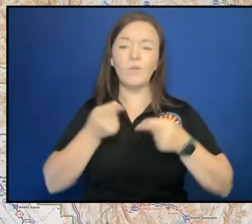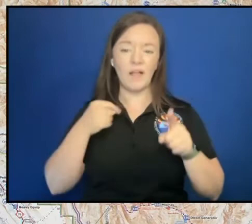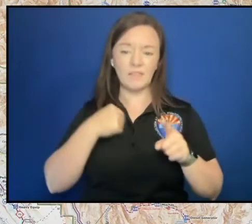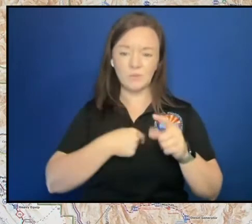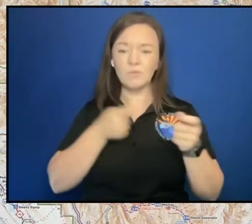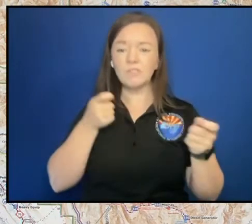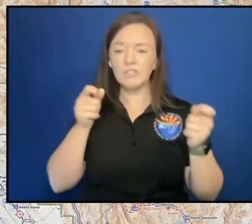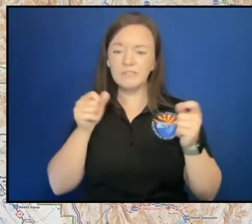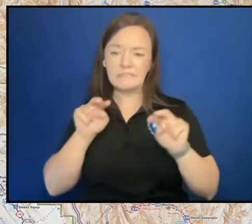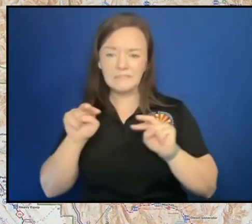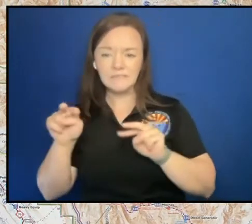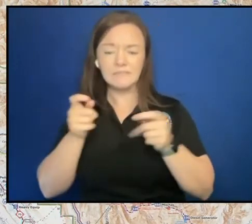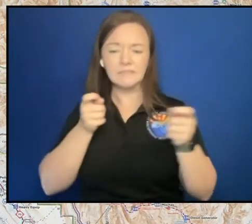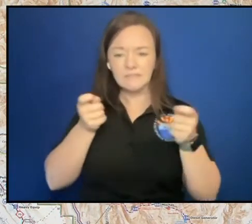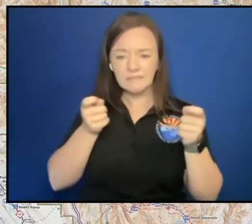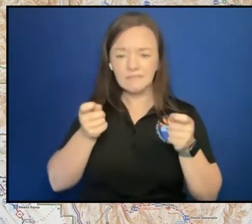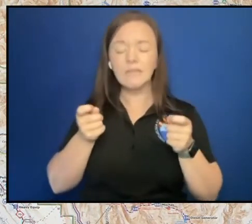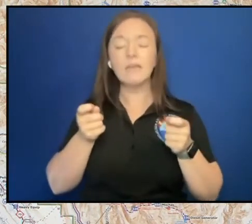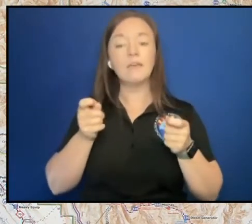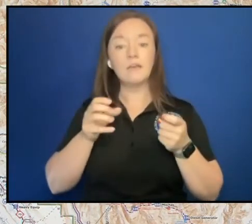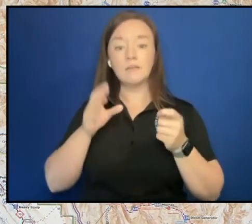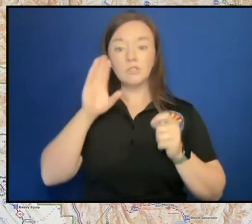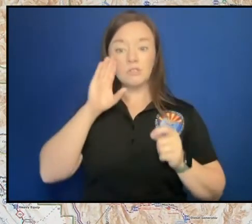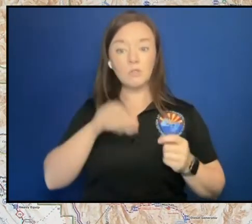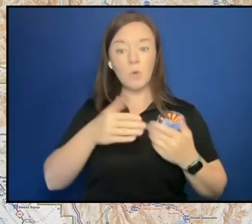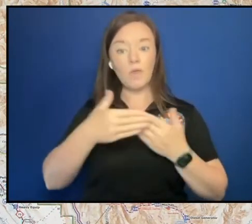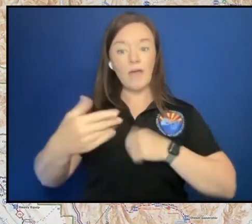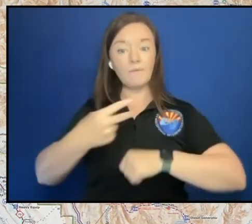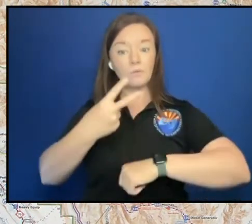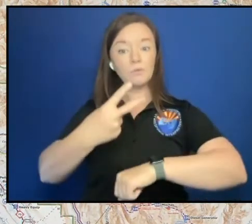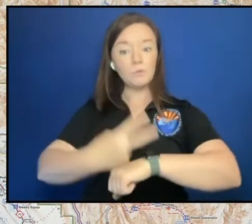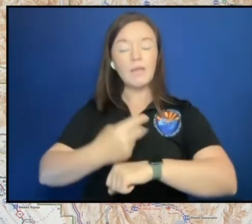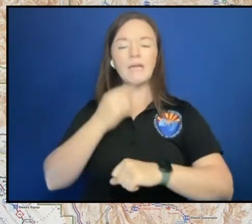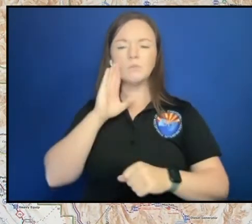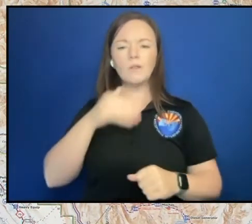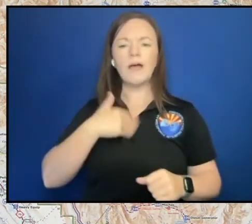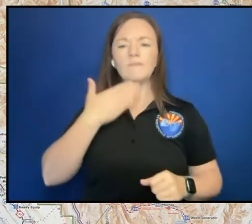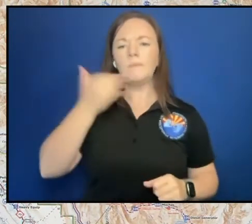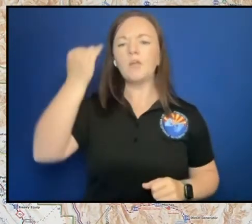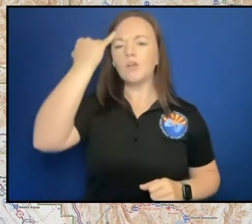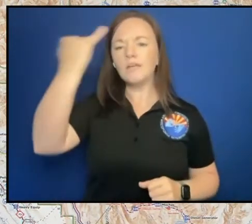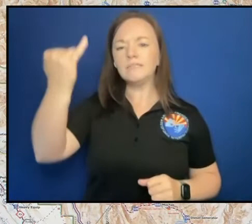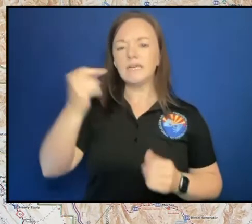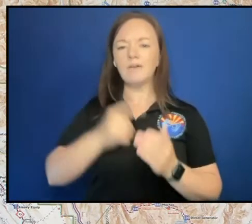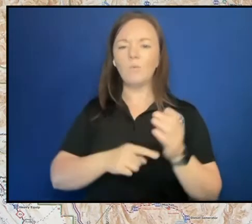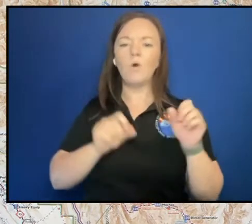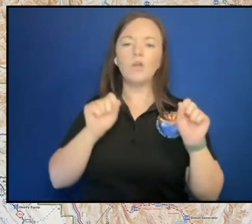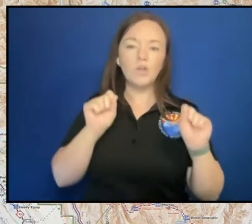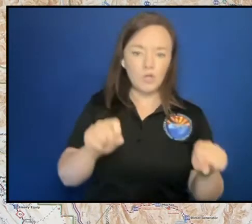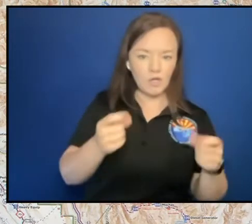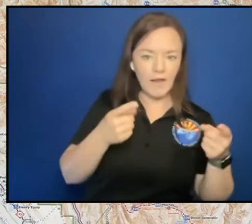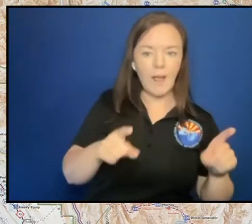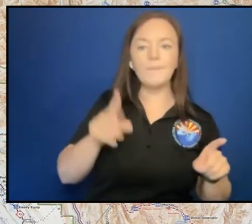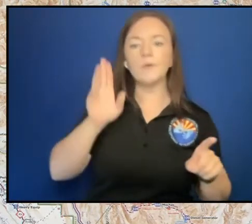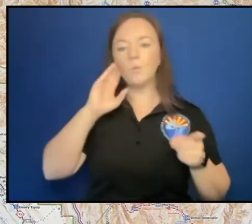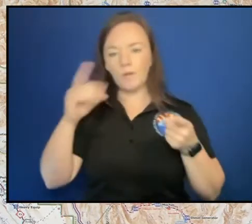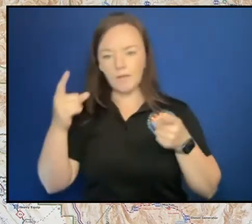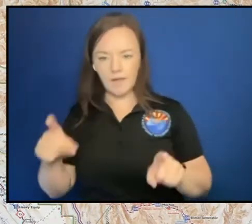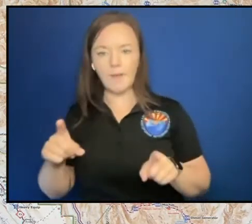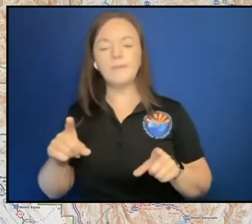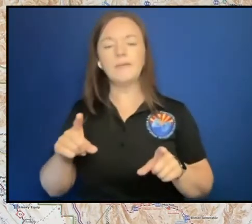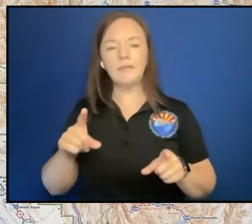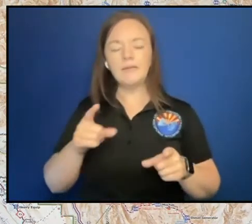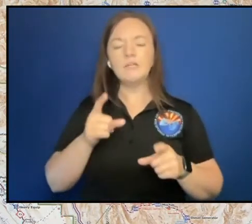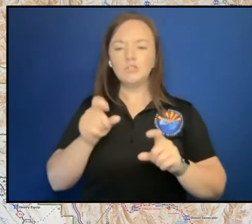And just know that after 2 days, then probably have a better sense about what will occur and what can occur, and that things will get better. But if